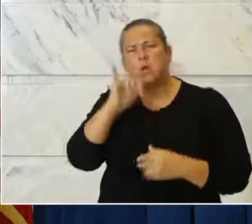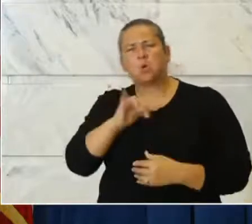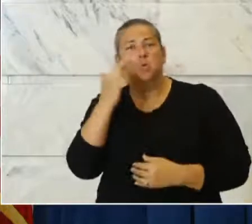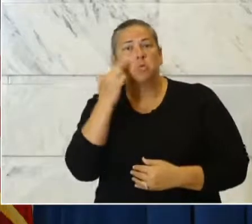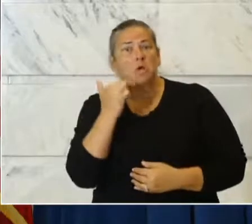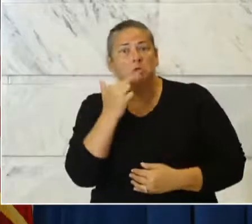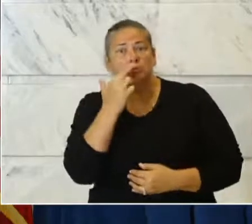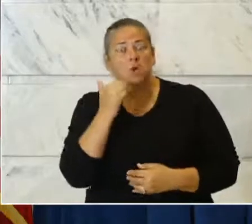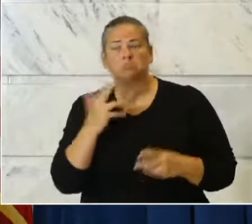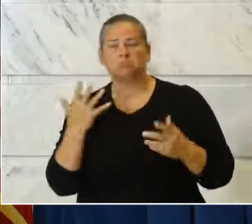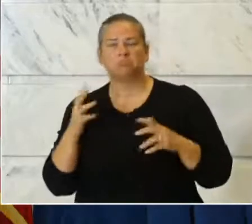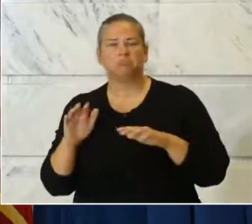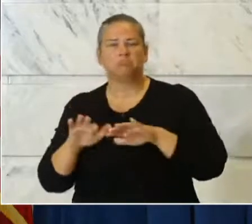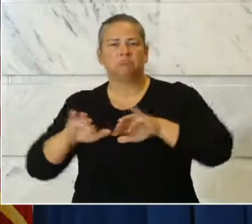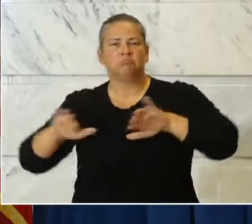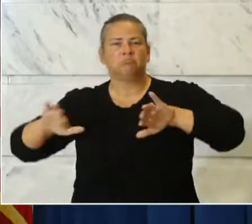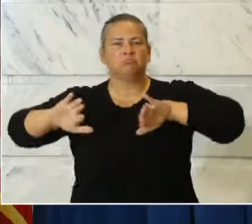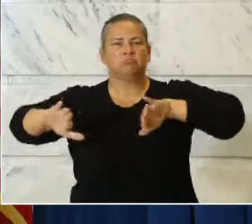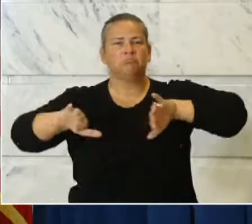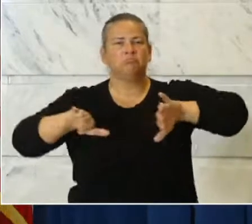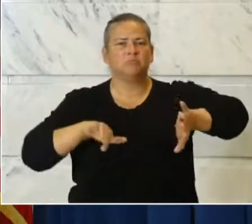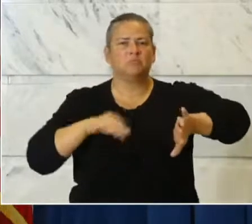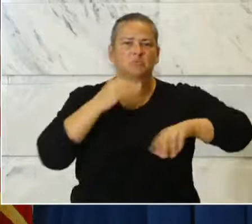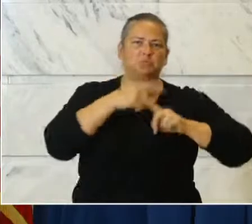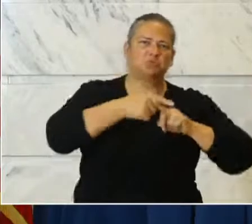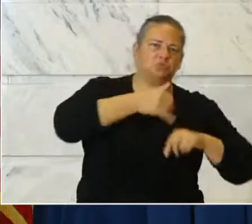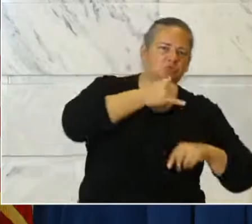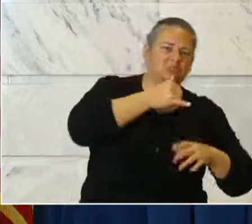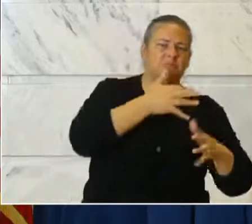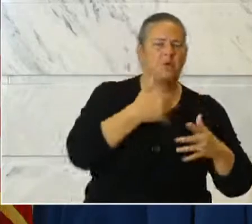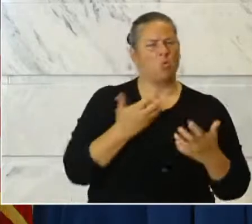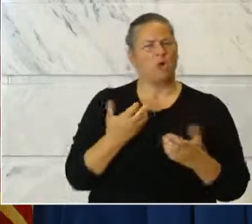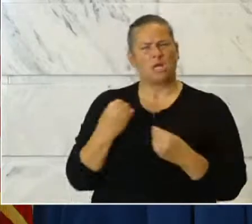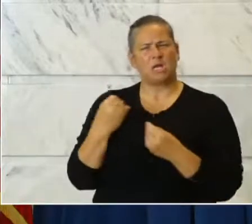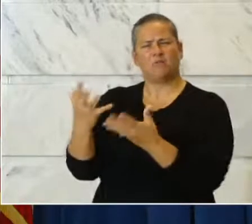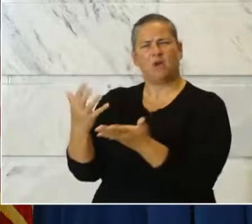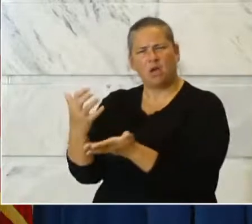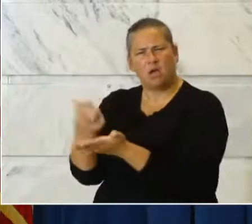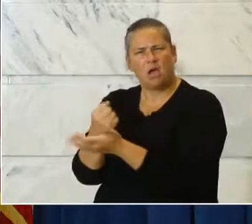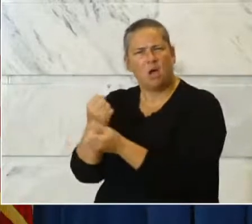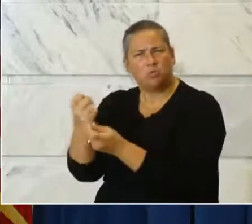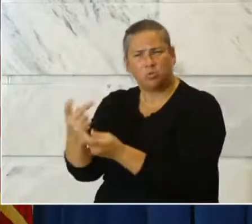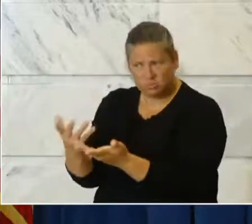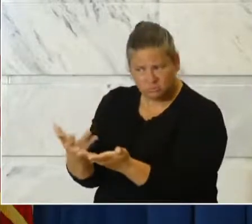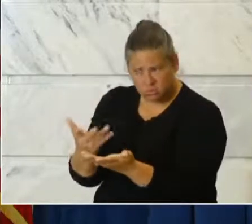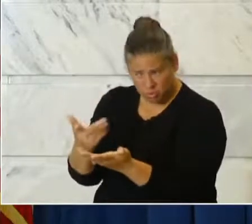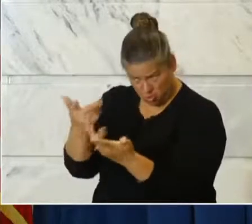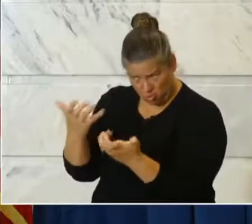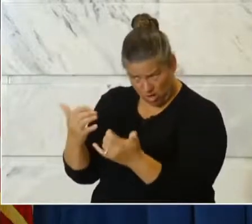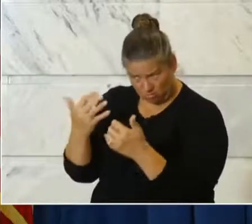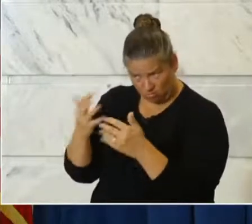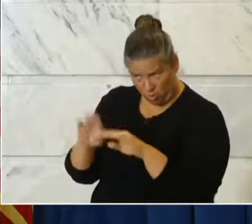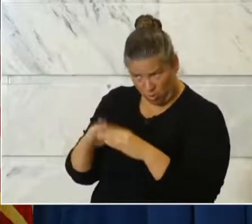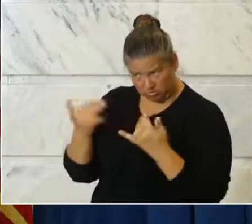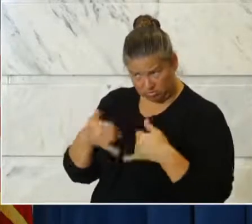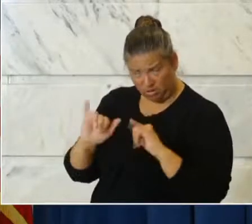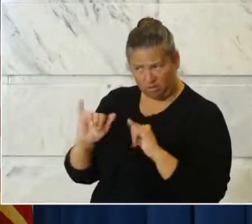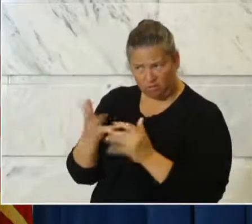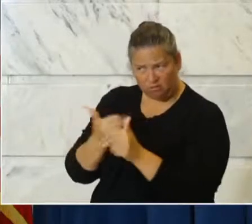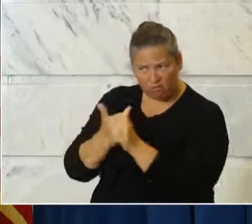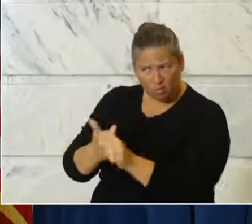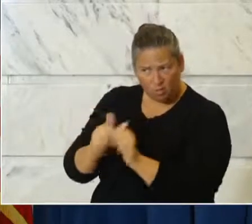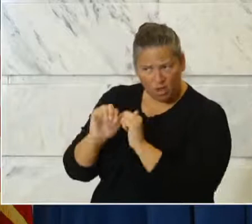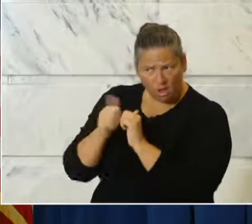serve drinks, but I want to give them the opportunity to be able to stay open if they're willing to follow the things they need